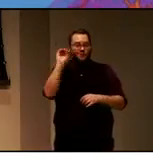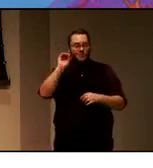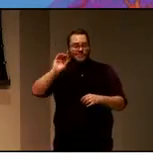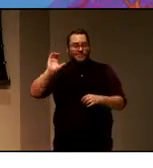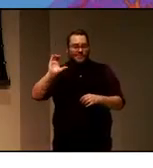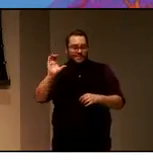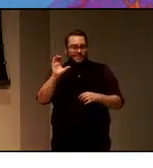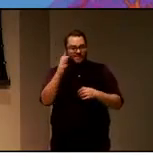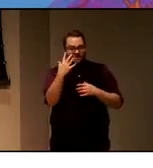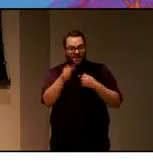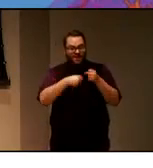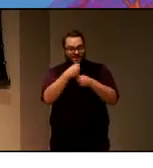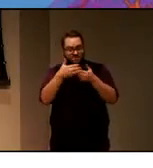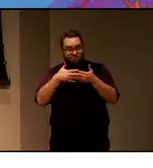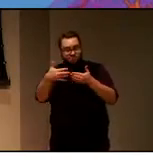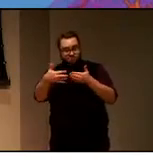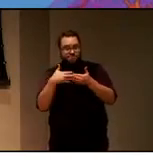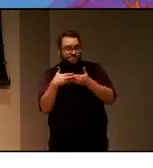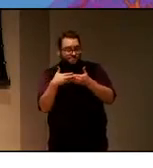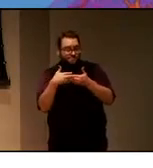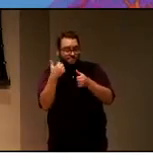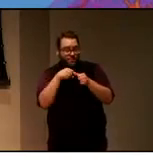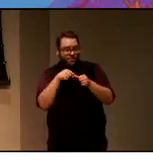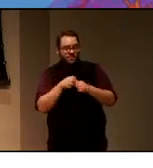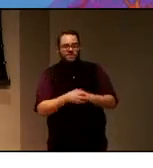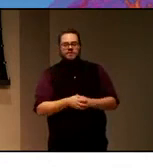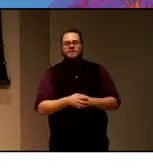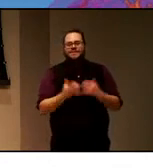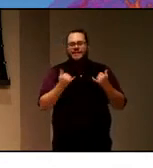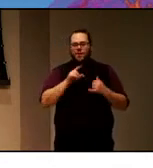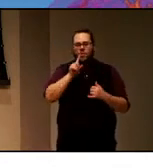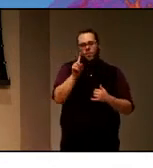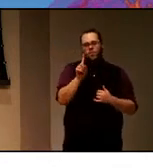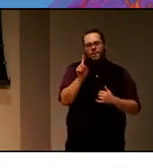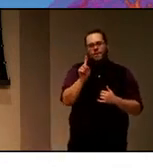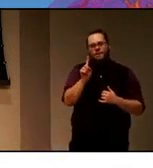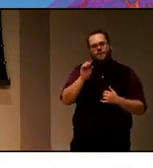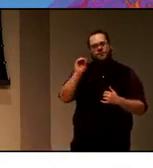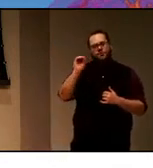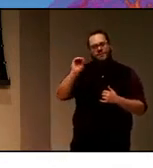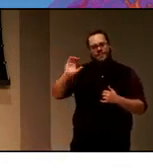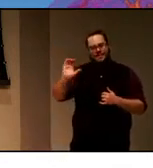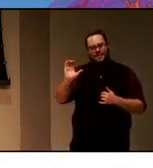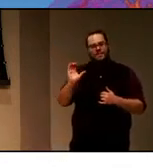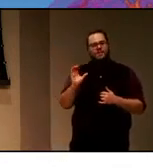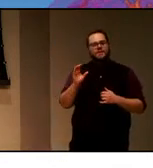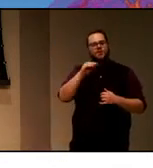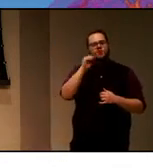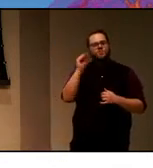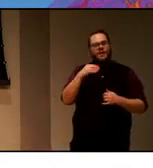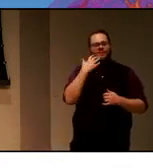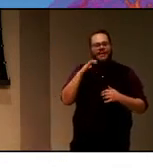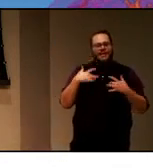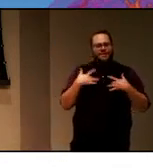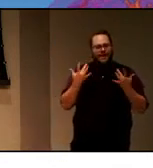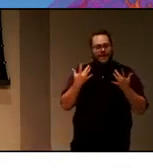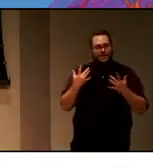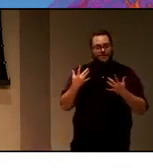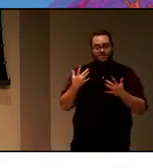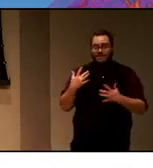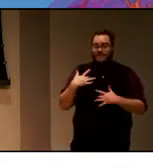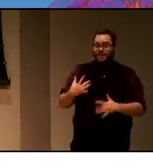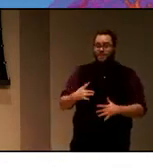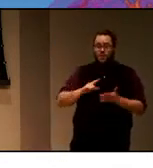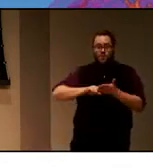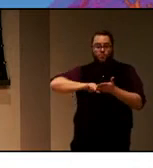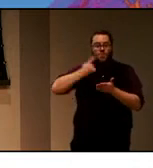5 years. So right now, at 1 degree Celsius, the rate of a heat event that typically would only happen once a